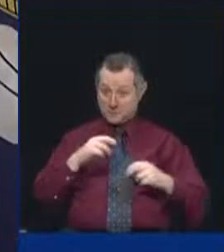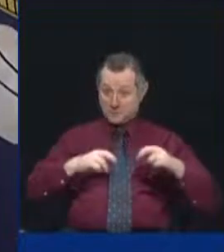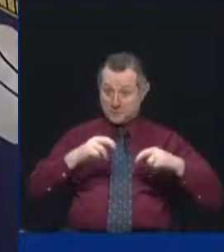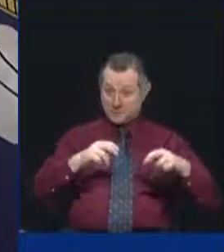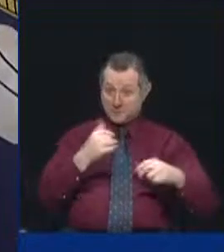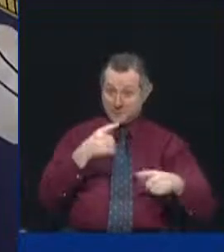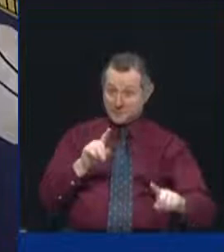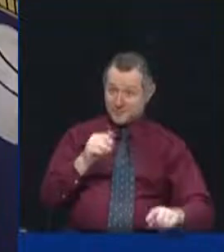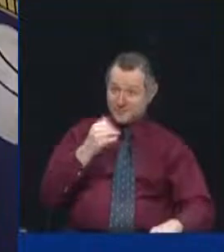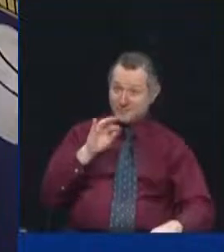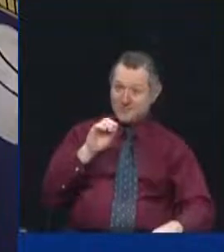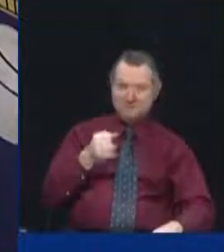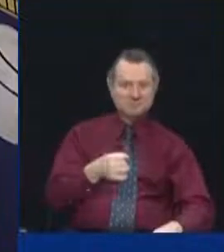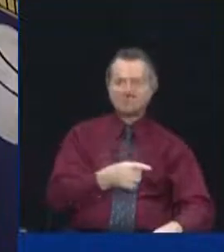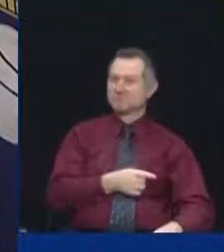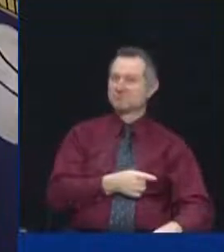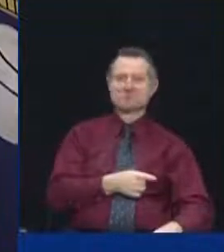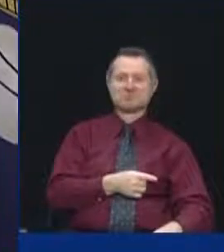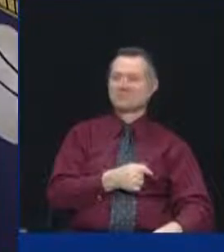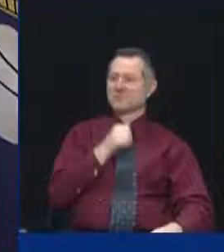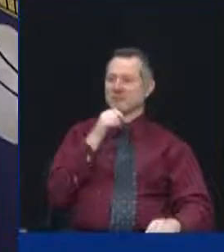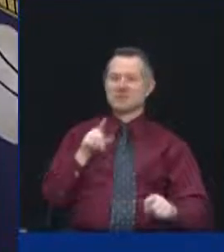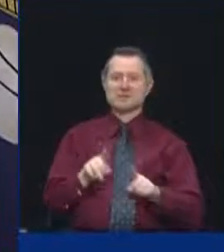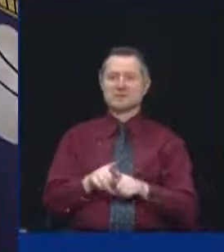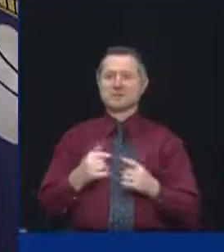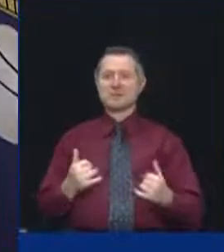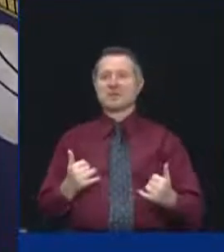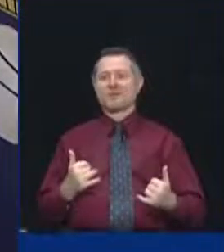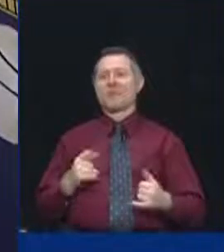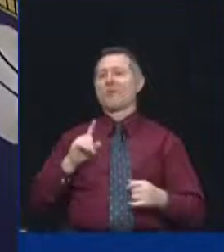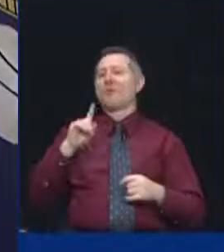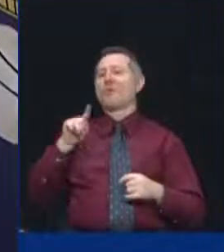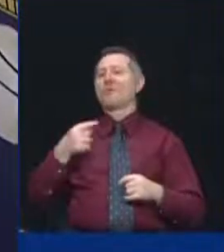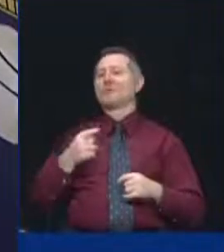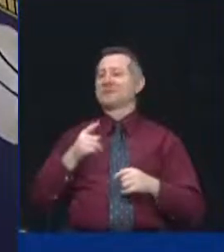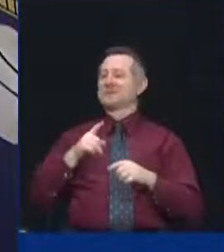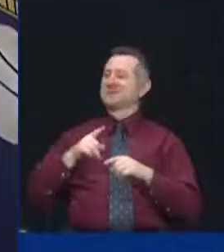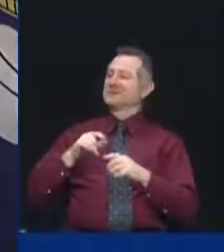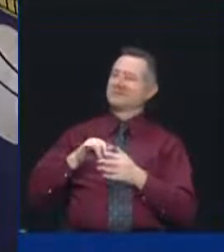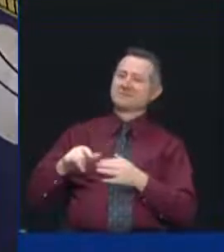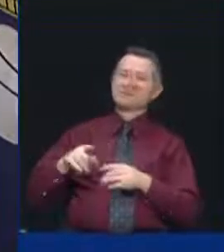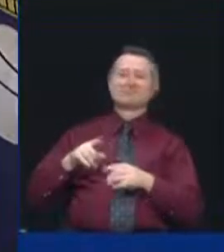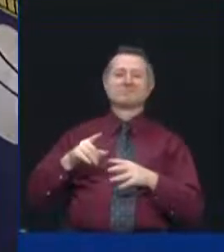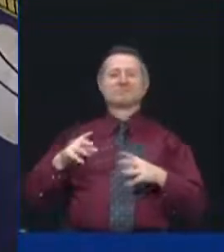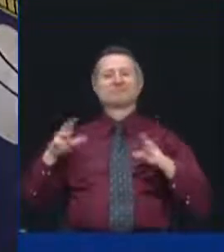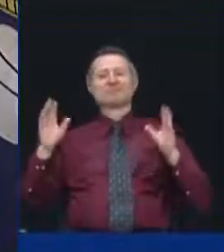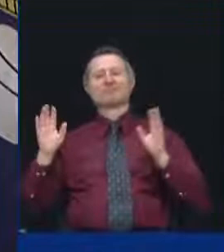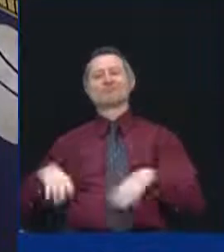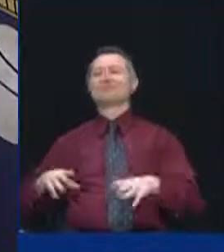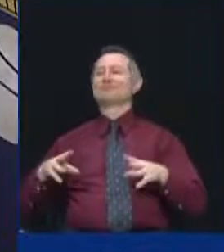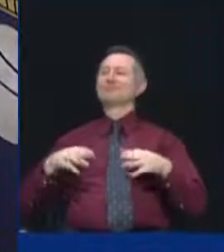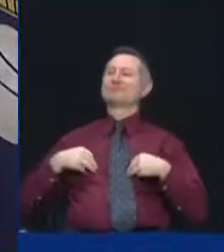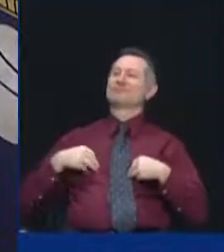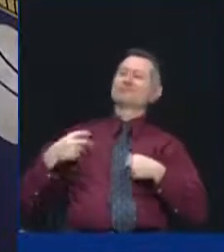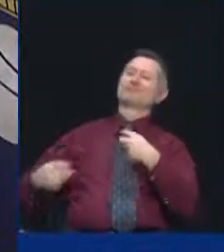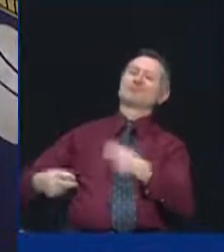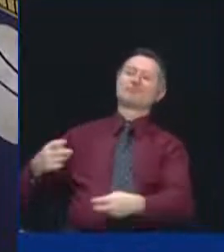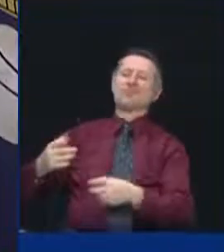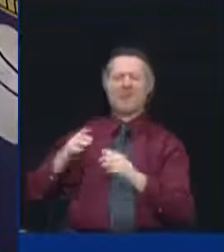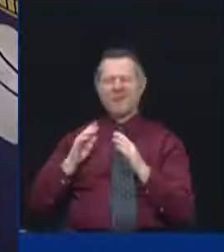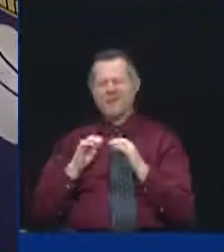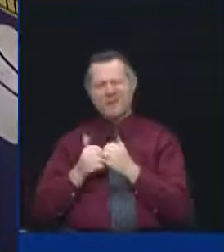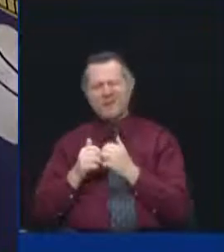now. When did this become okay? And when did we, the